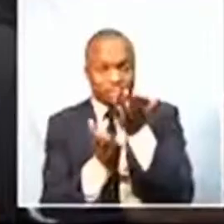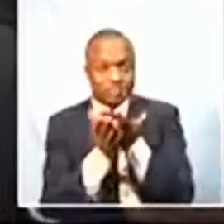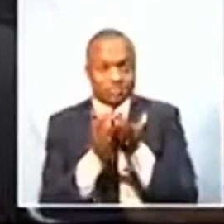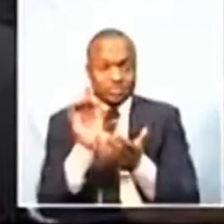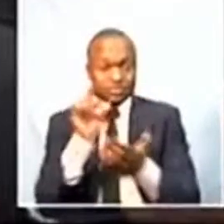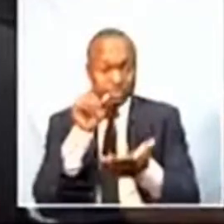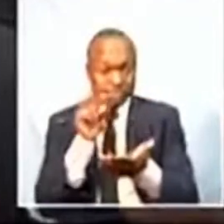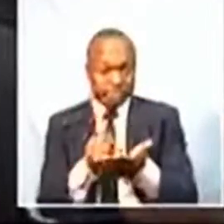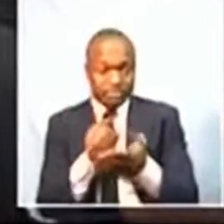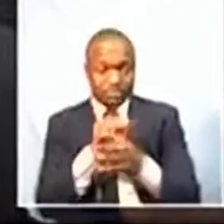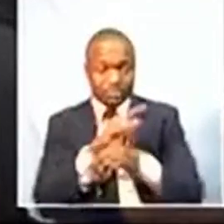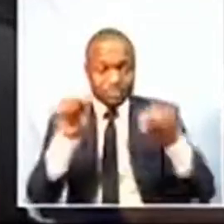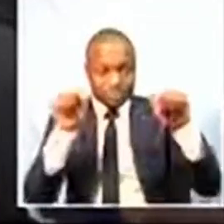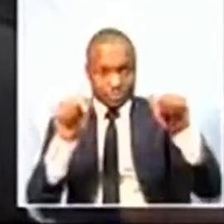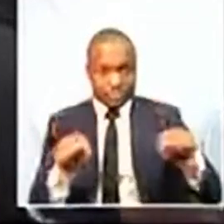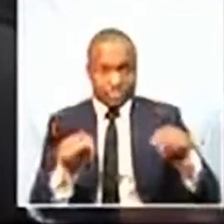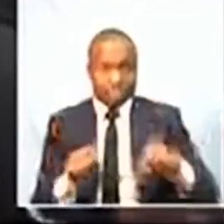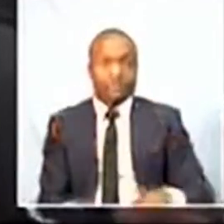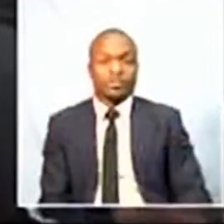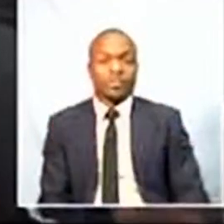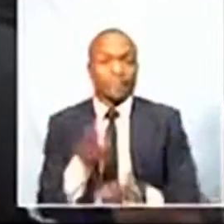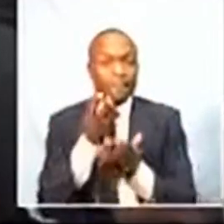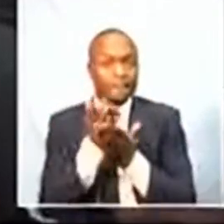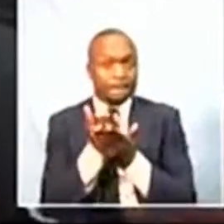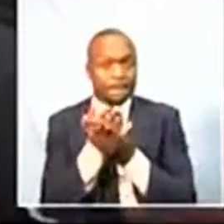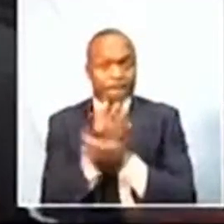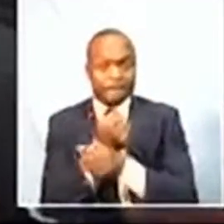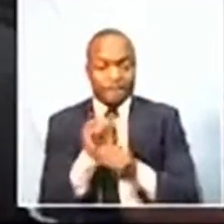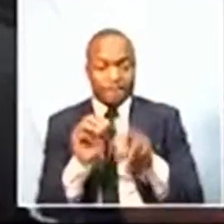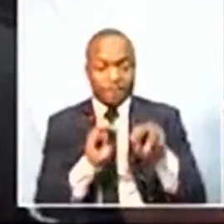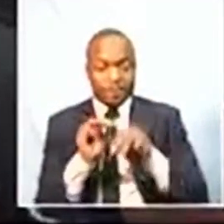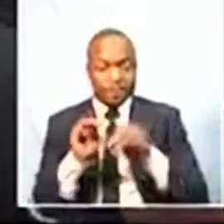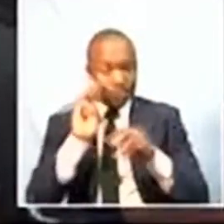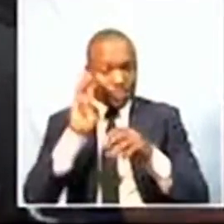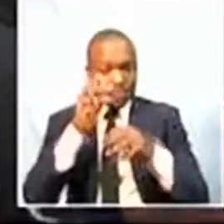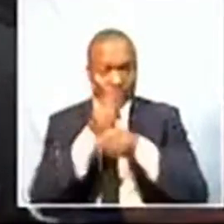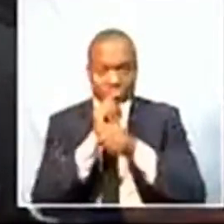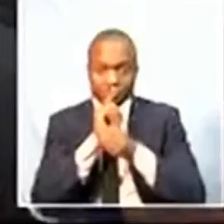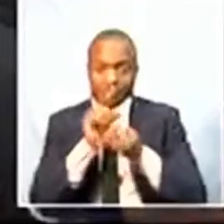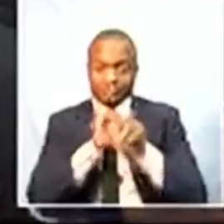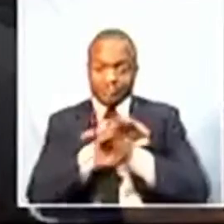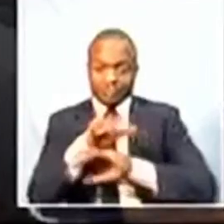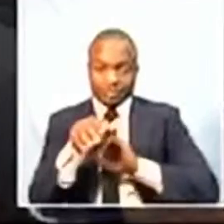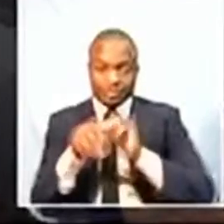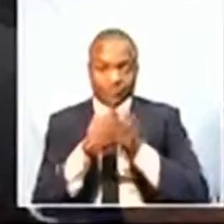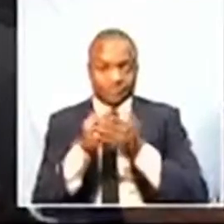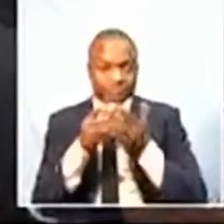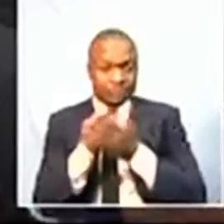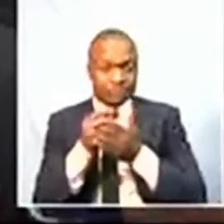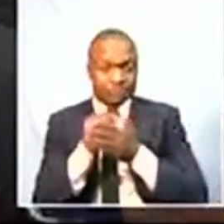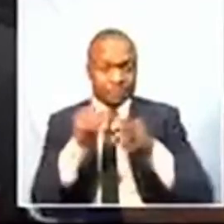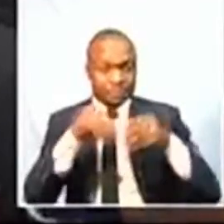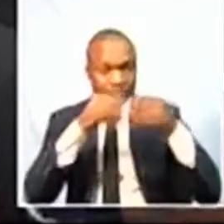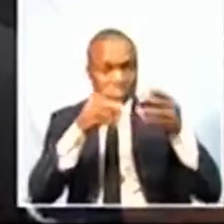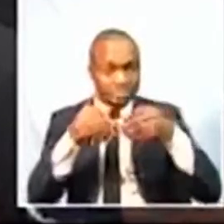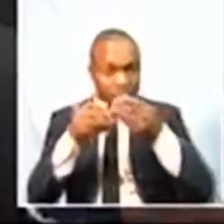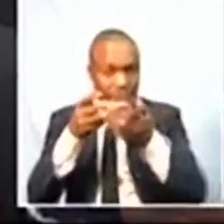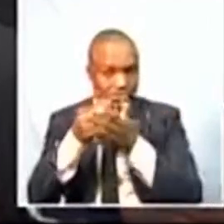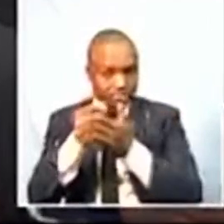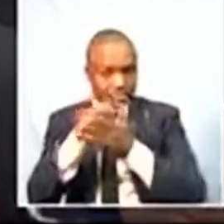that's the table there. The major measure, management will ensure that all funds are spent within the financial